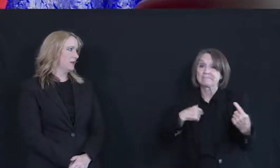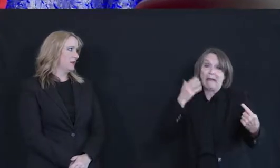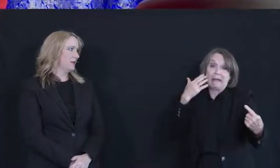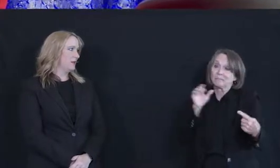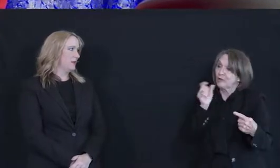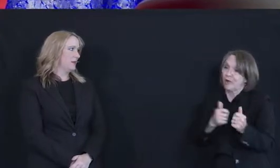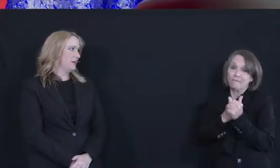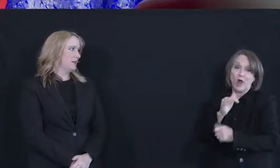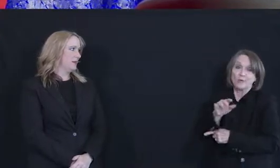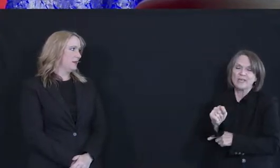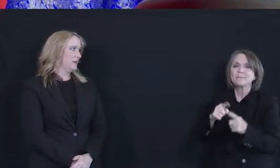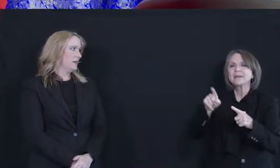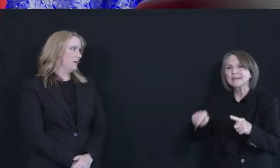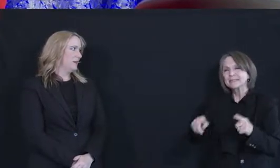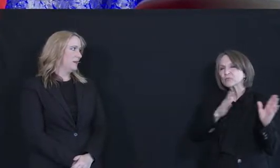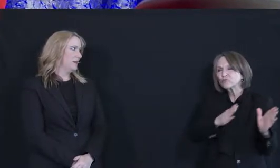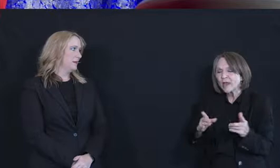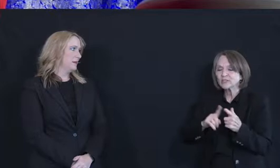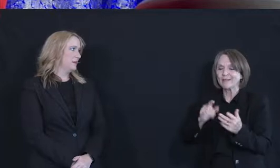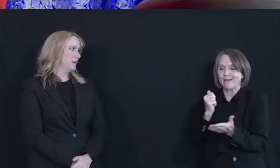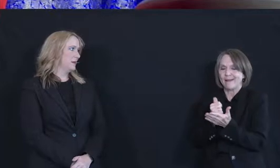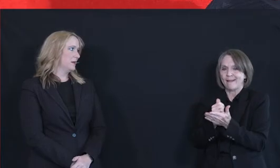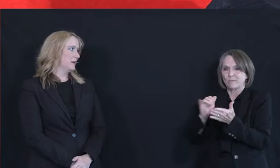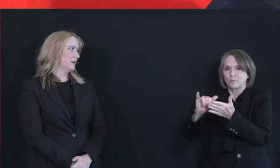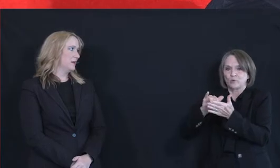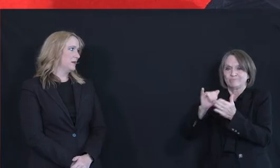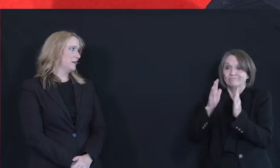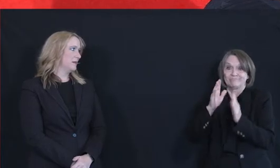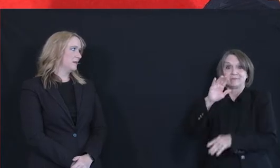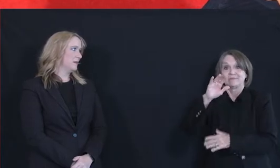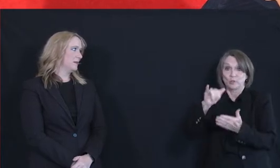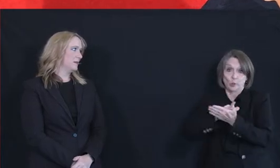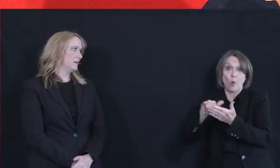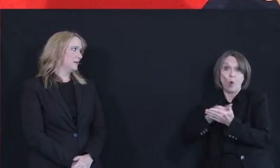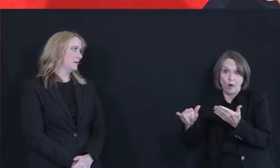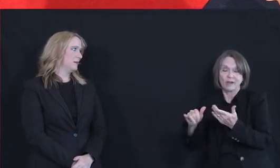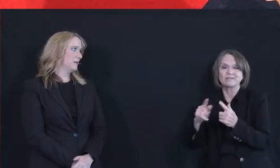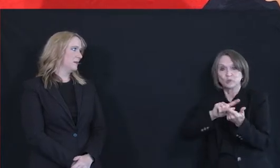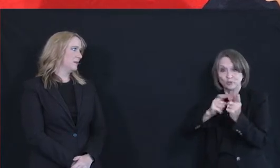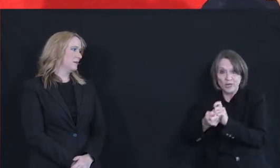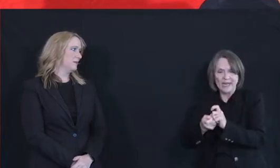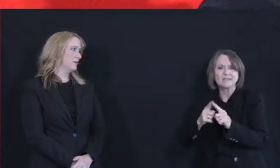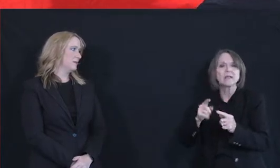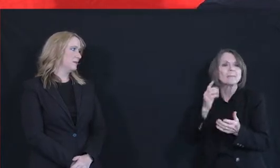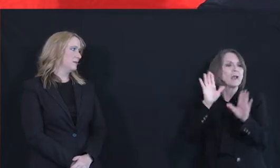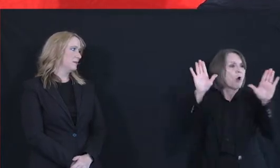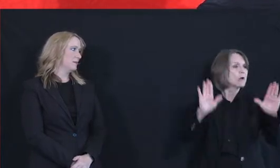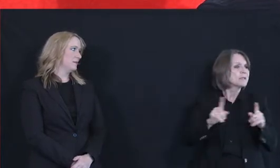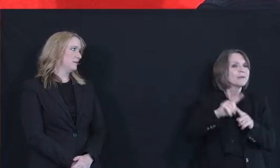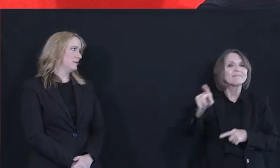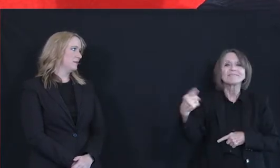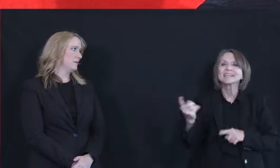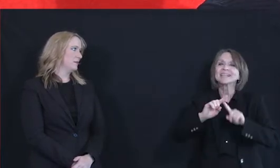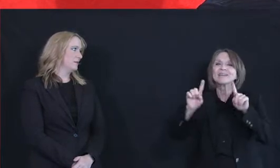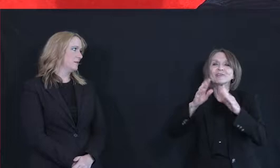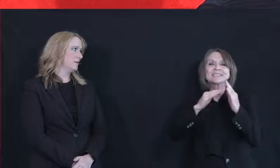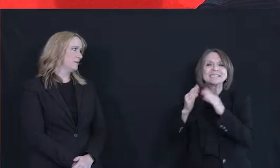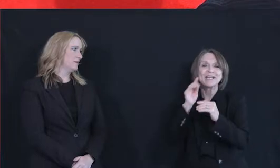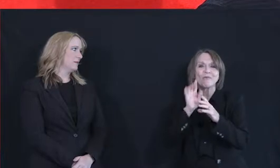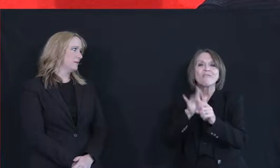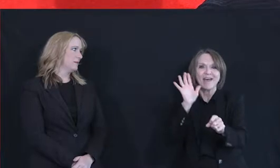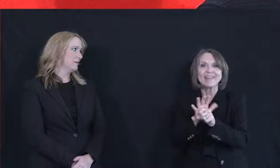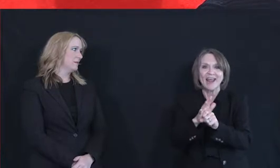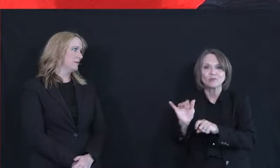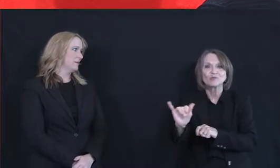was uh this was the strategy that turned New York around and uh it'd be great if another city rediscovers it um